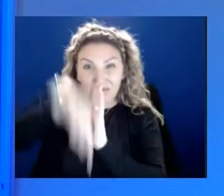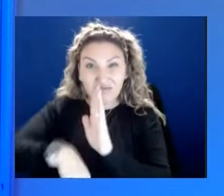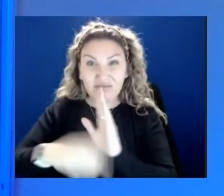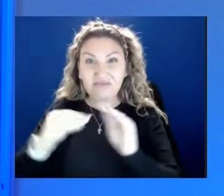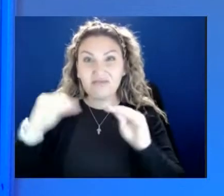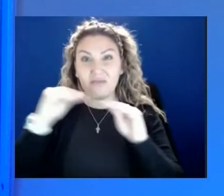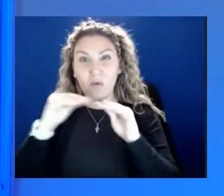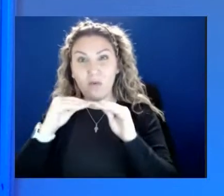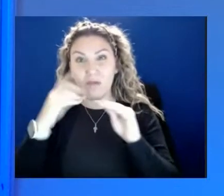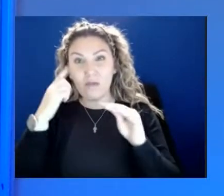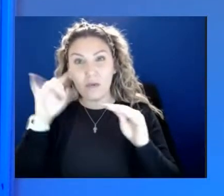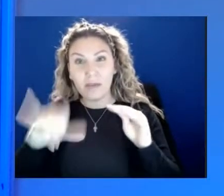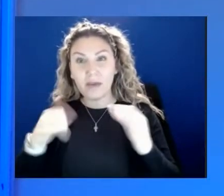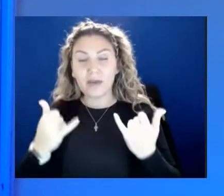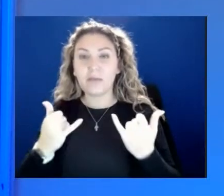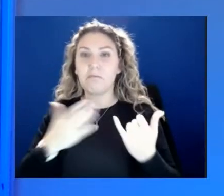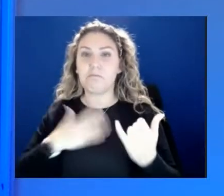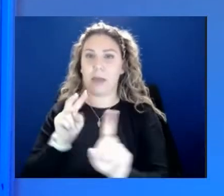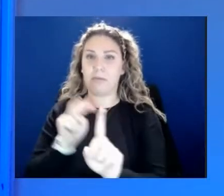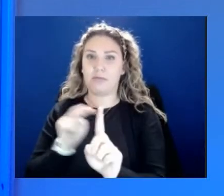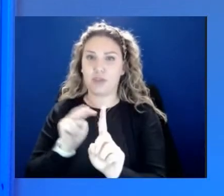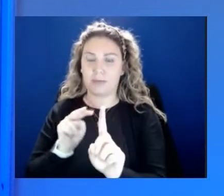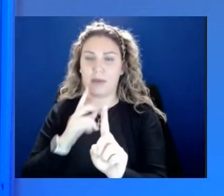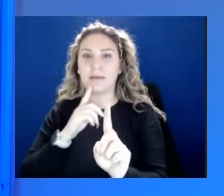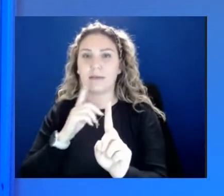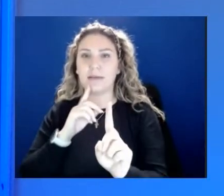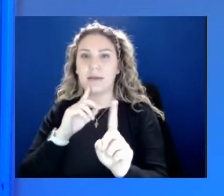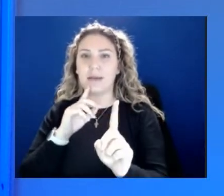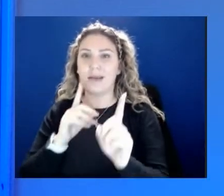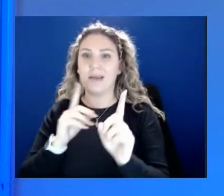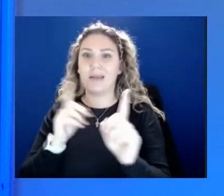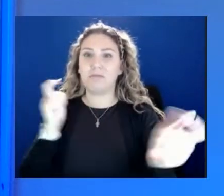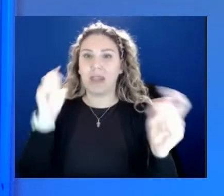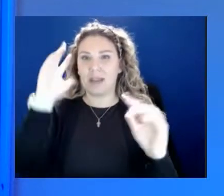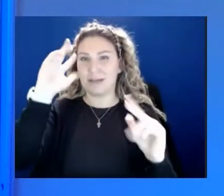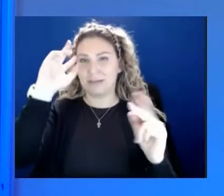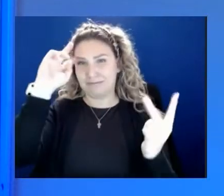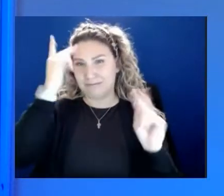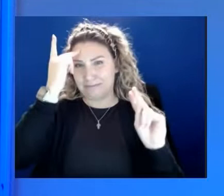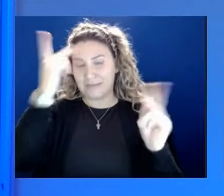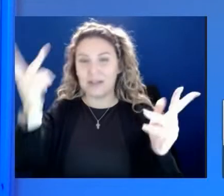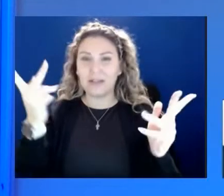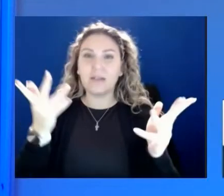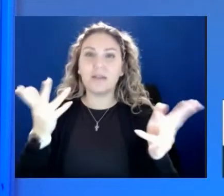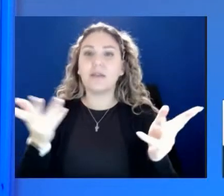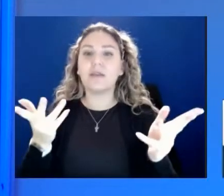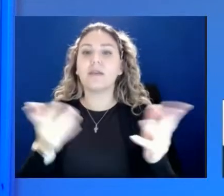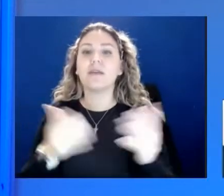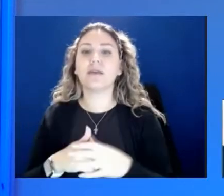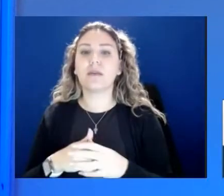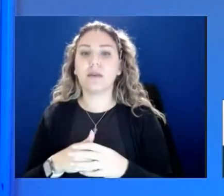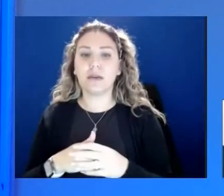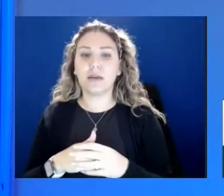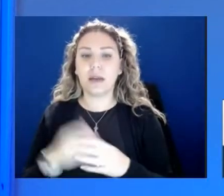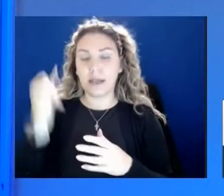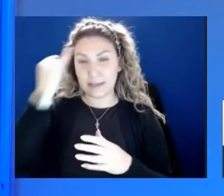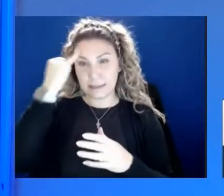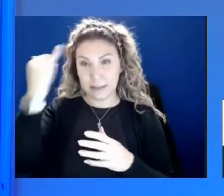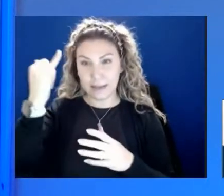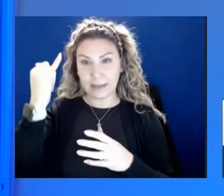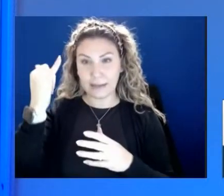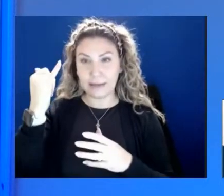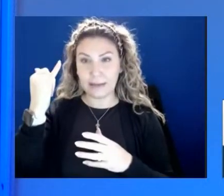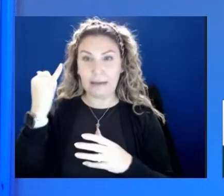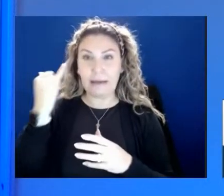my perspective, the biggest misconception that we are trying to fight against is this idea that if we talk to our kids, we will